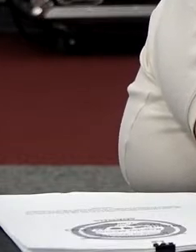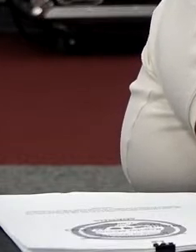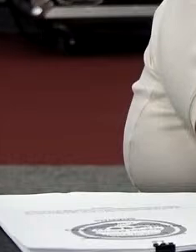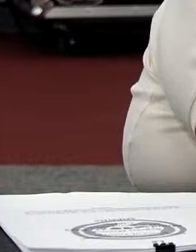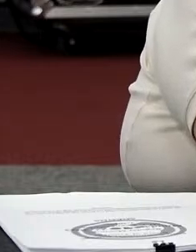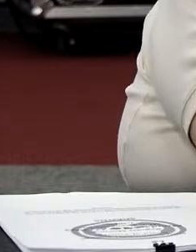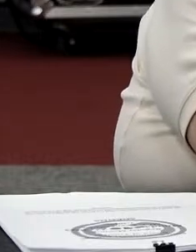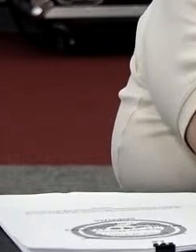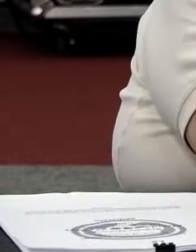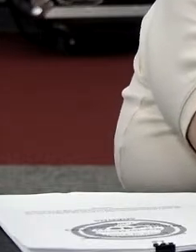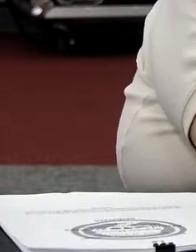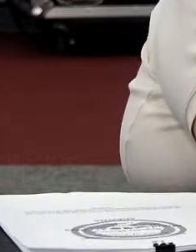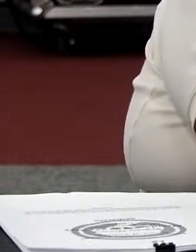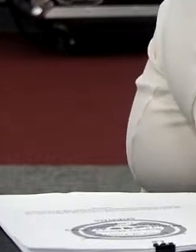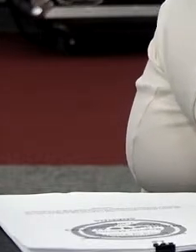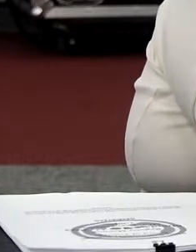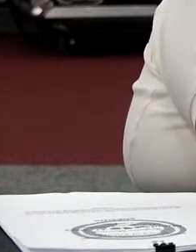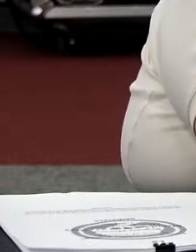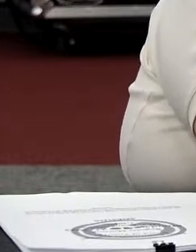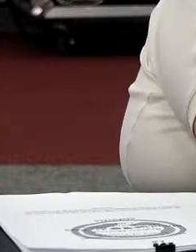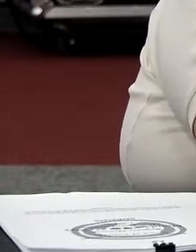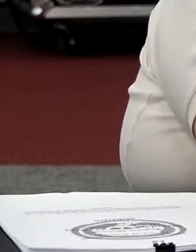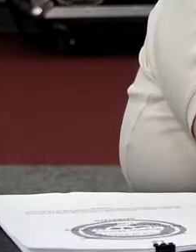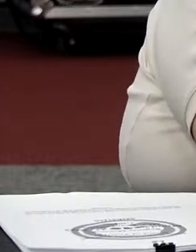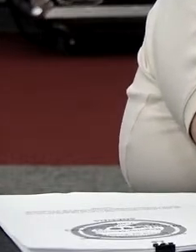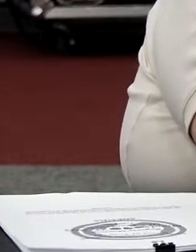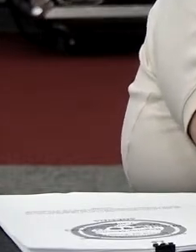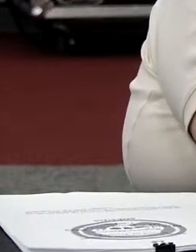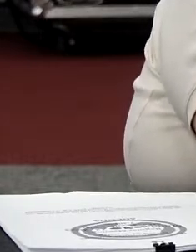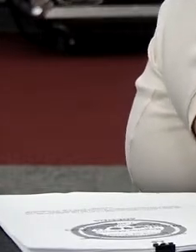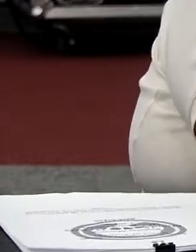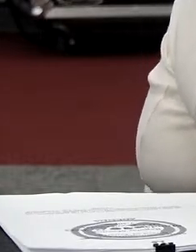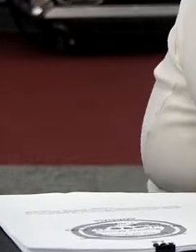professional staff to assist us as we're going through.